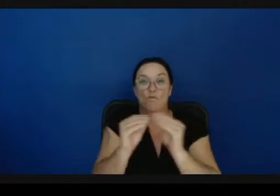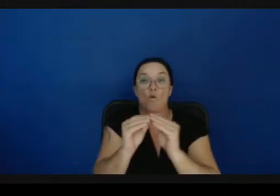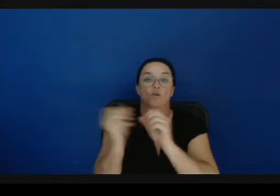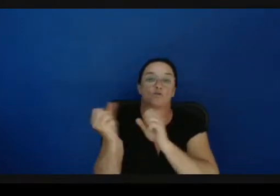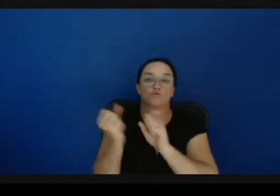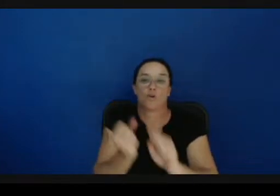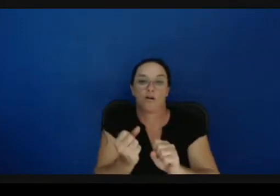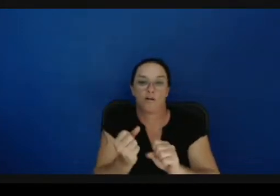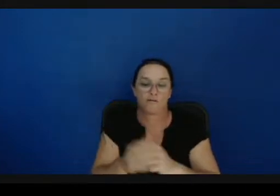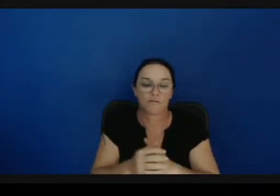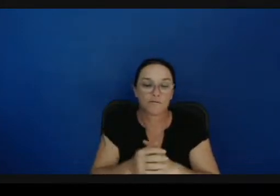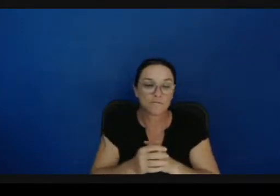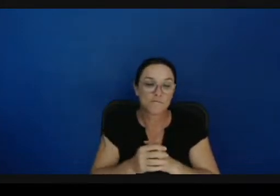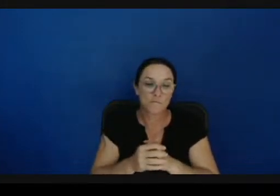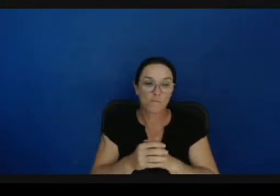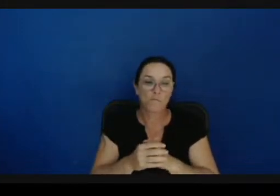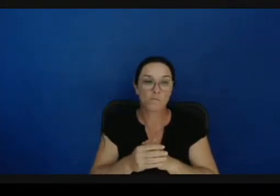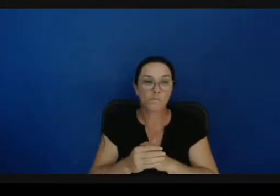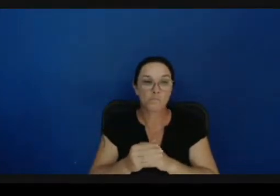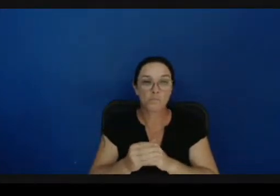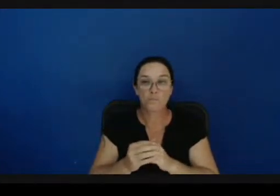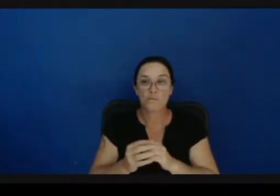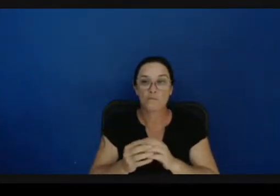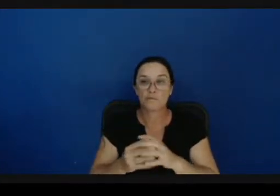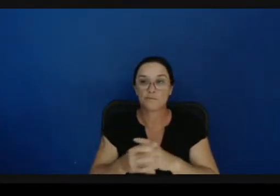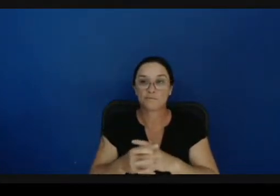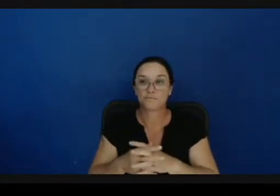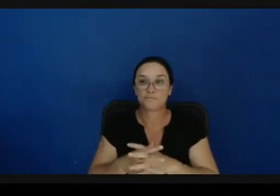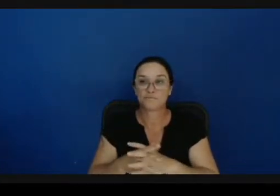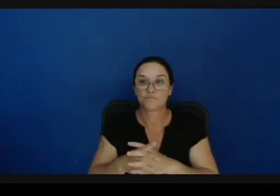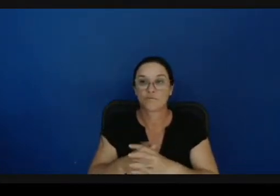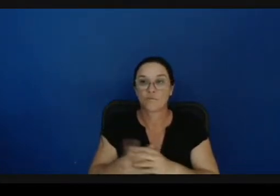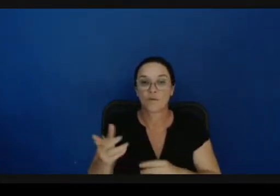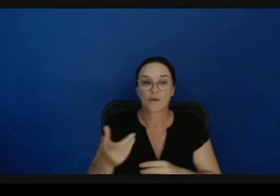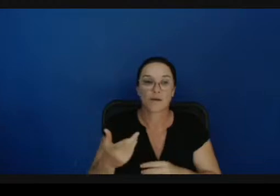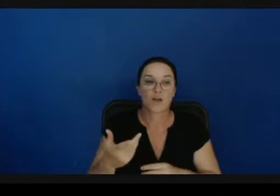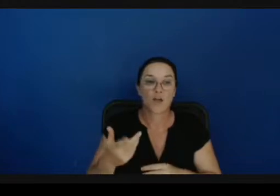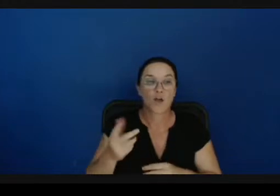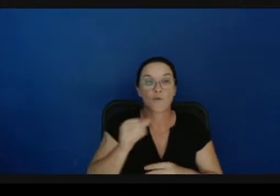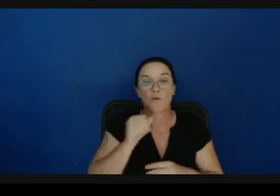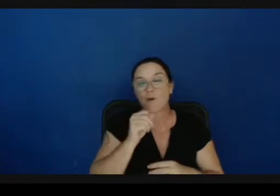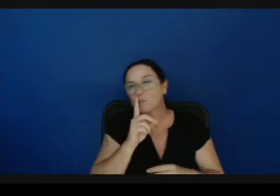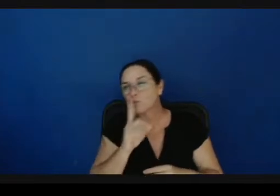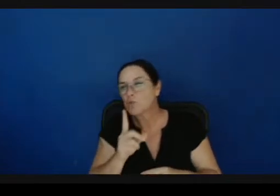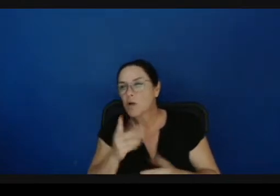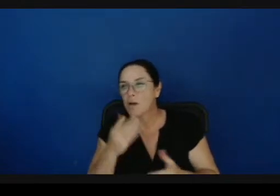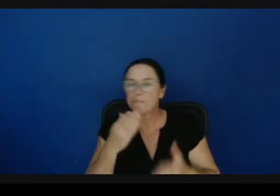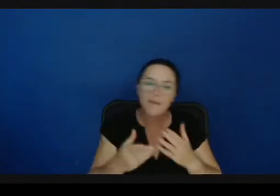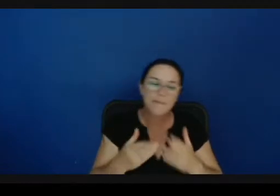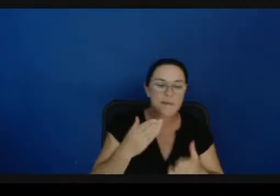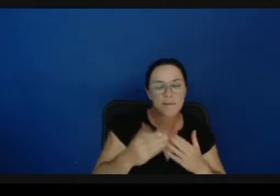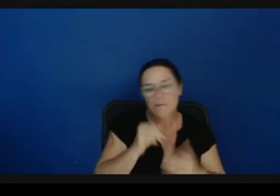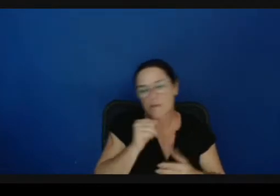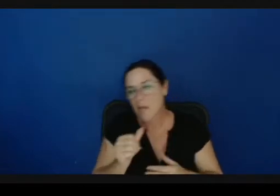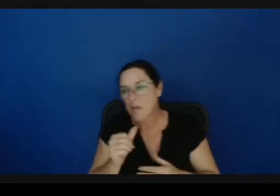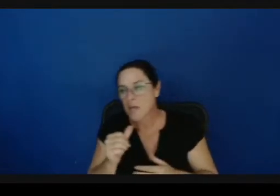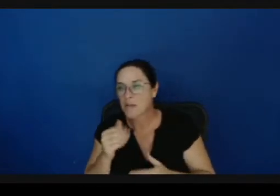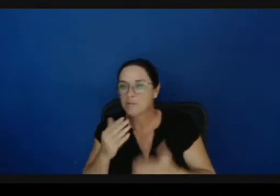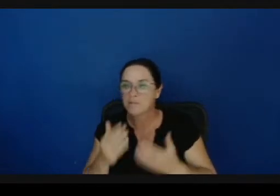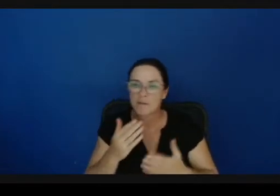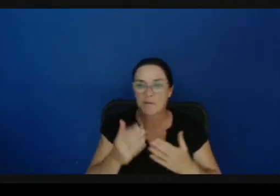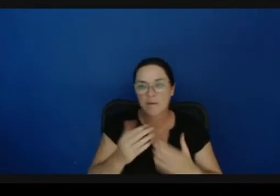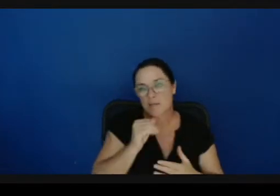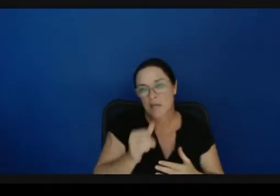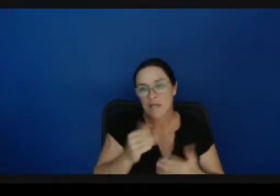that it wasn't when we did it there, but we were kind of waffling a little bit. Is it going to do it? We're not sure. It's really different. We're not sure. Well, and that plays As back opposed